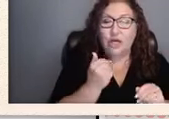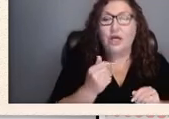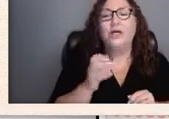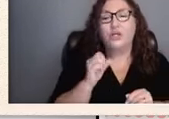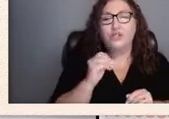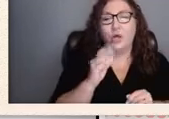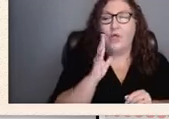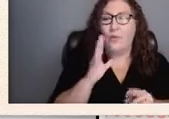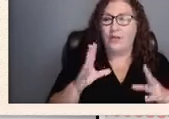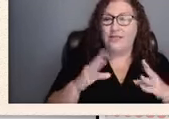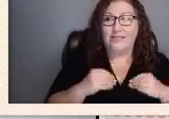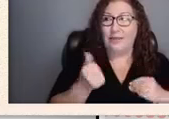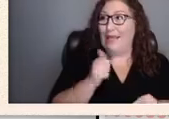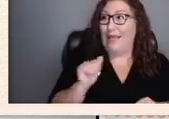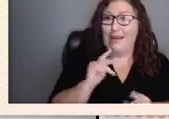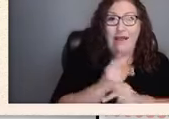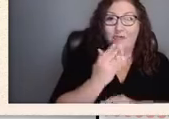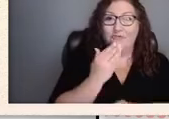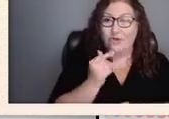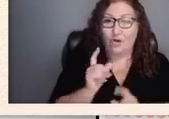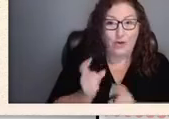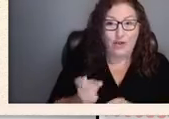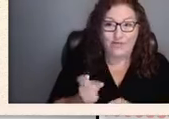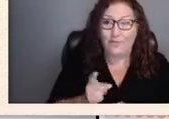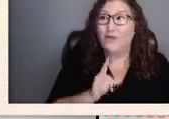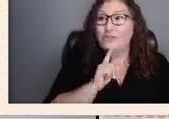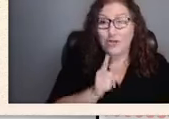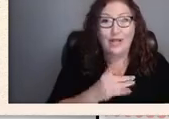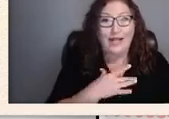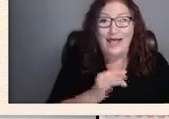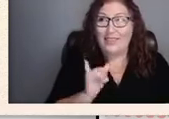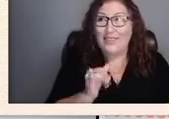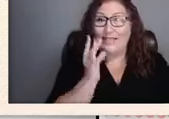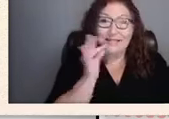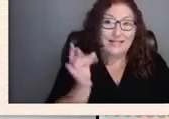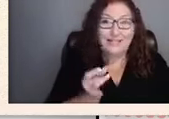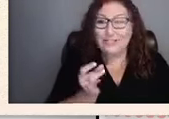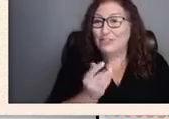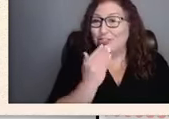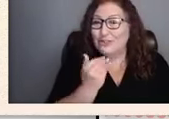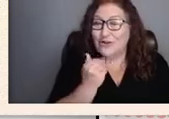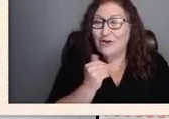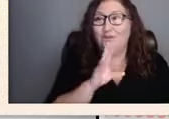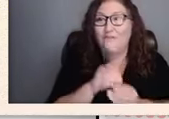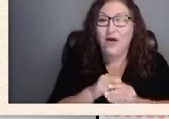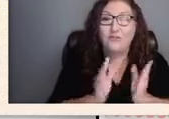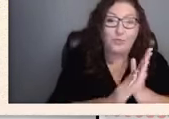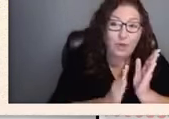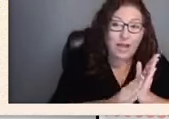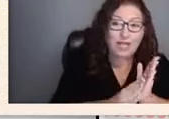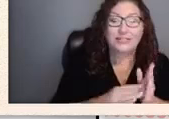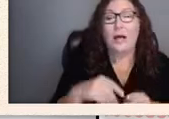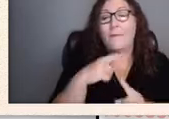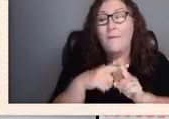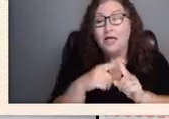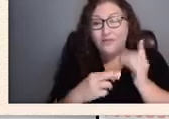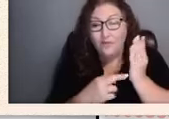that you're going to give them. They would certainly like that delicious sugar that involves praise and positive reinforcement and special time, but they'll take